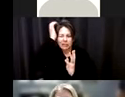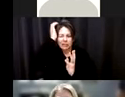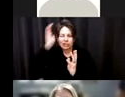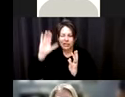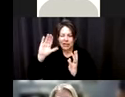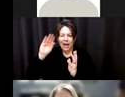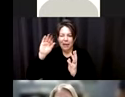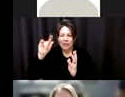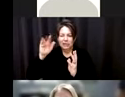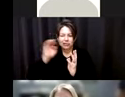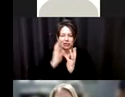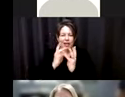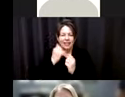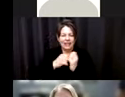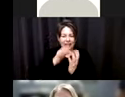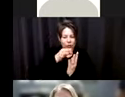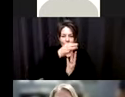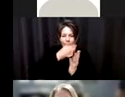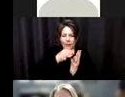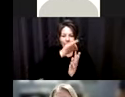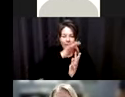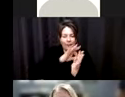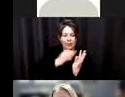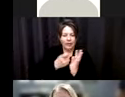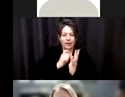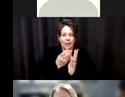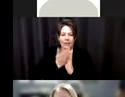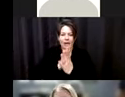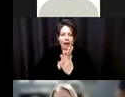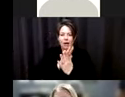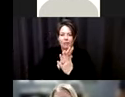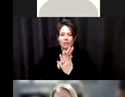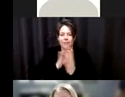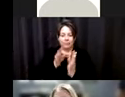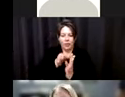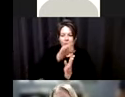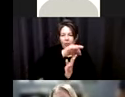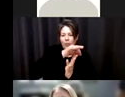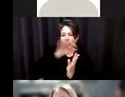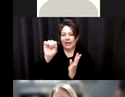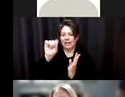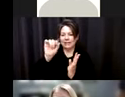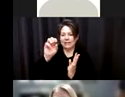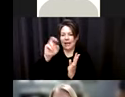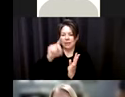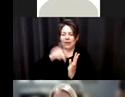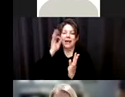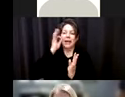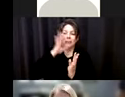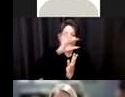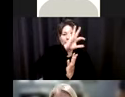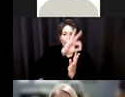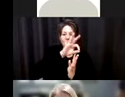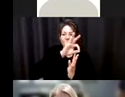each one of these fistules develops into its own stamen, which the bee will then pollinate one to the